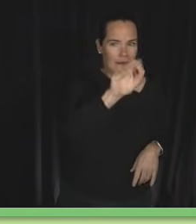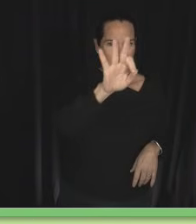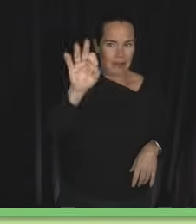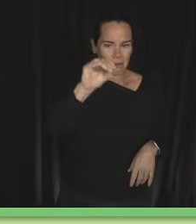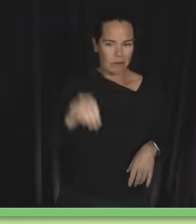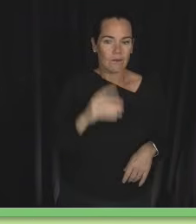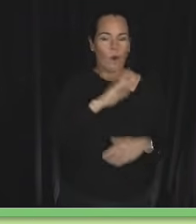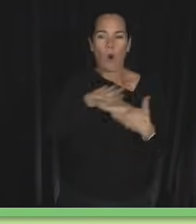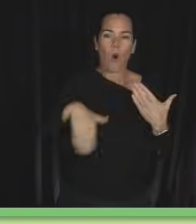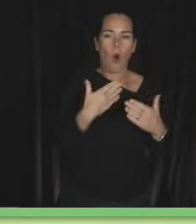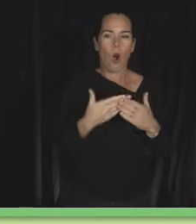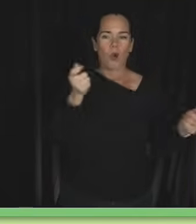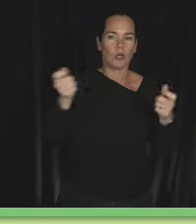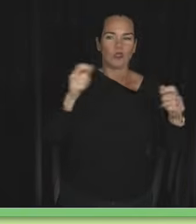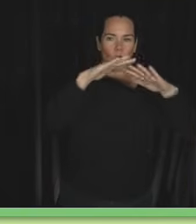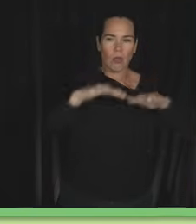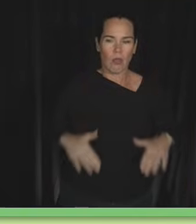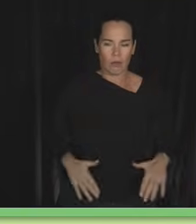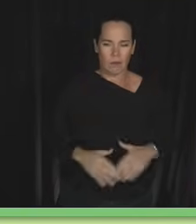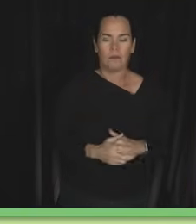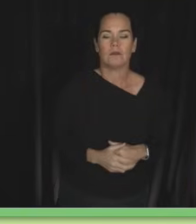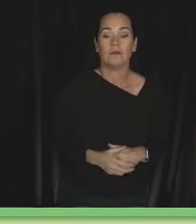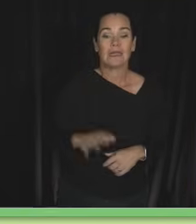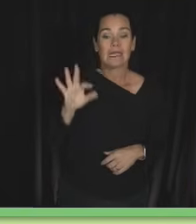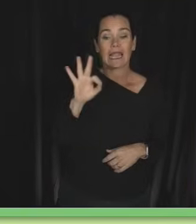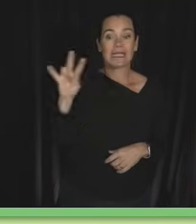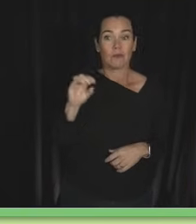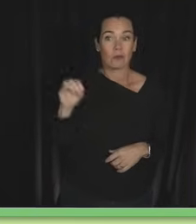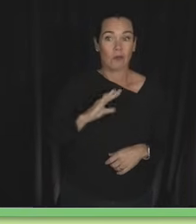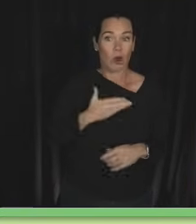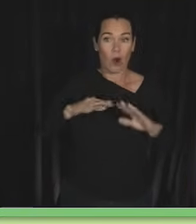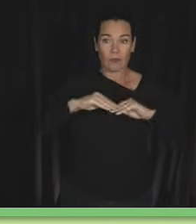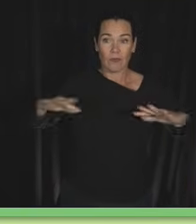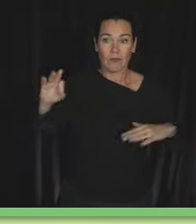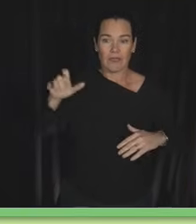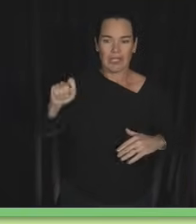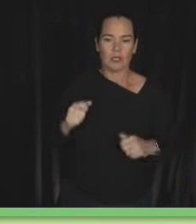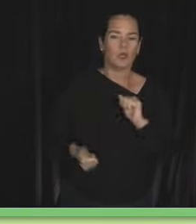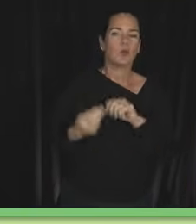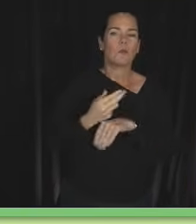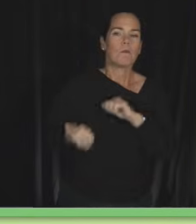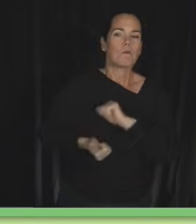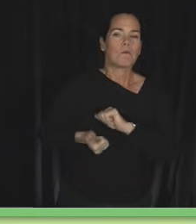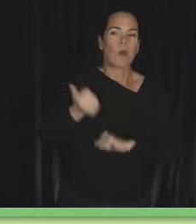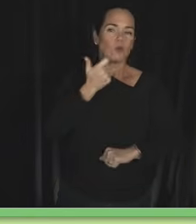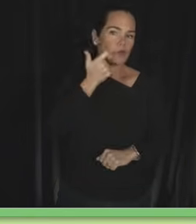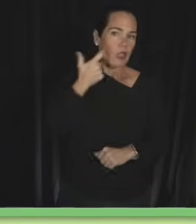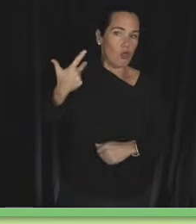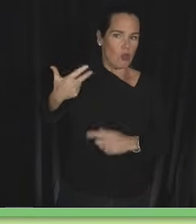planes and nodes. And 97% of our fleet is on the most recent 3 versions. We know